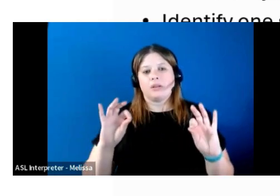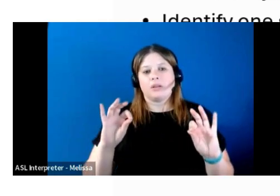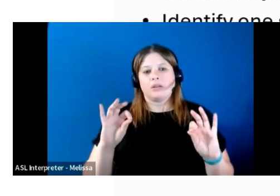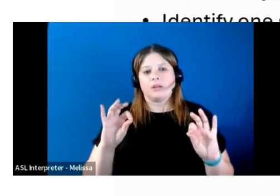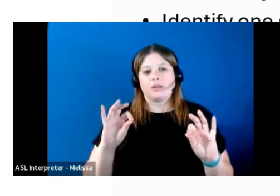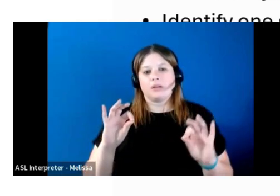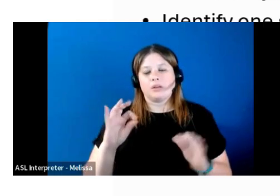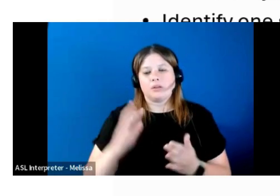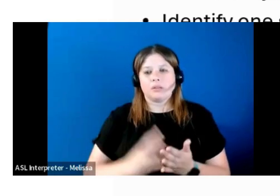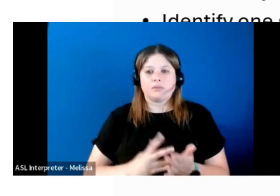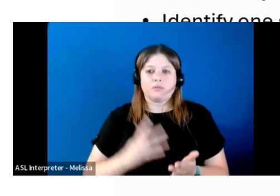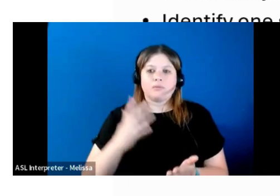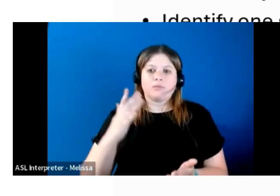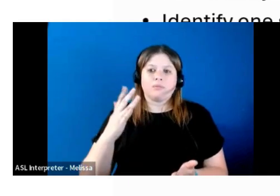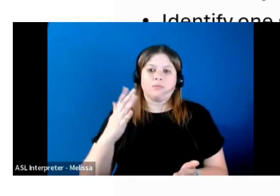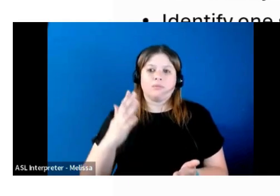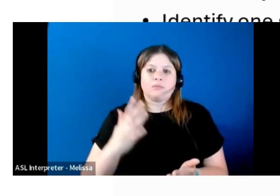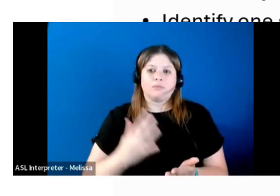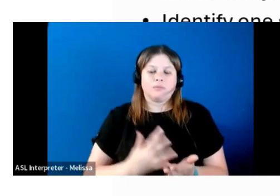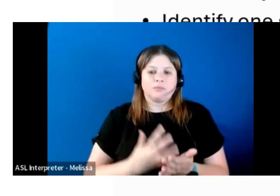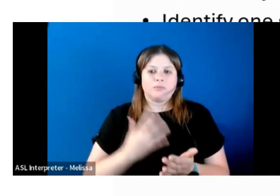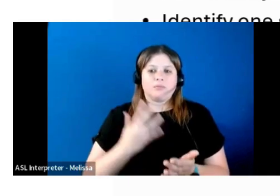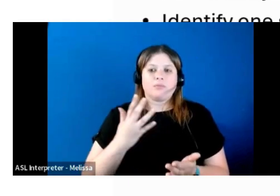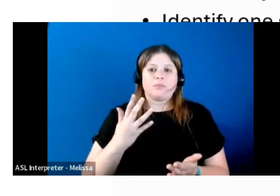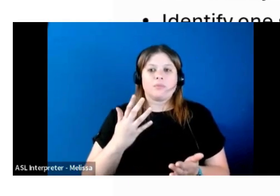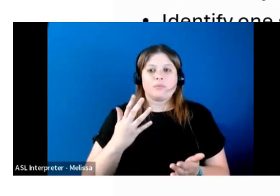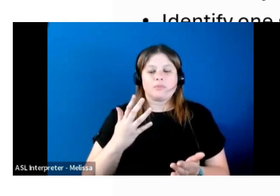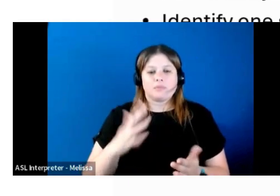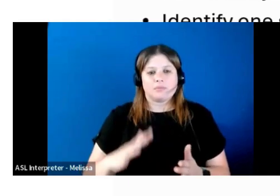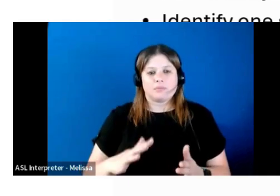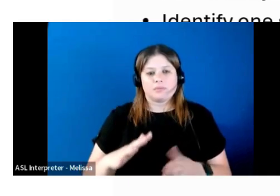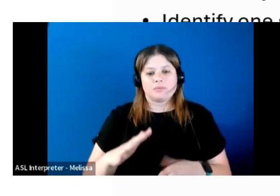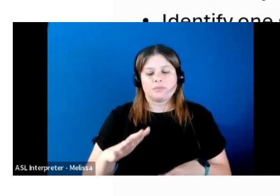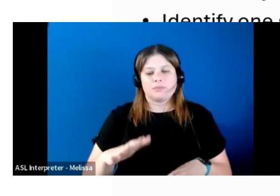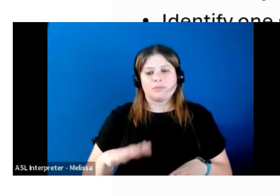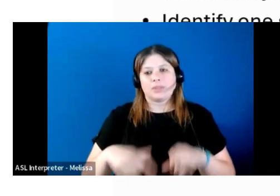Sometimes, but I'm finally fine.